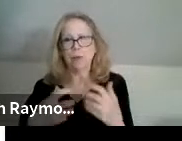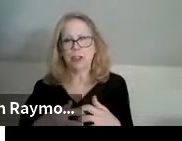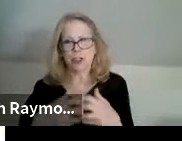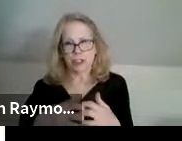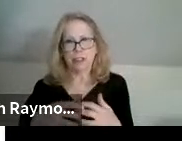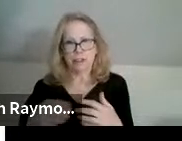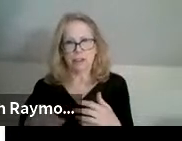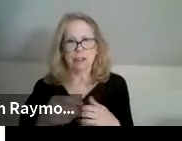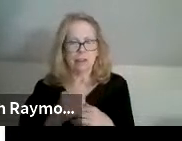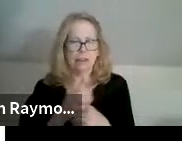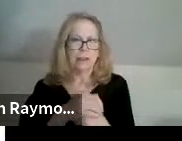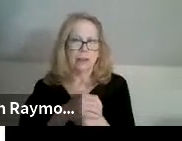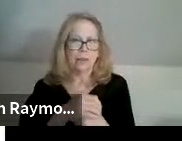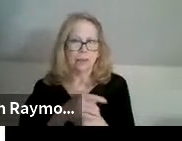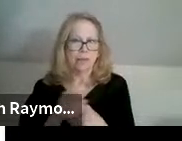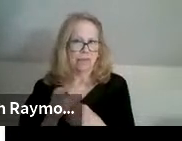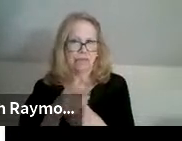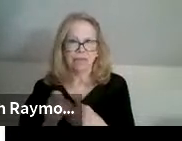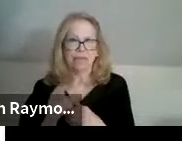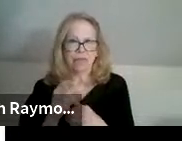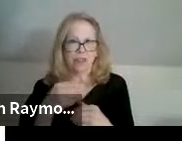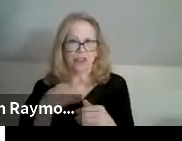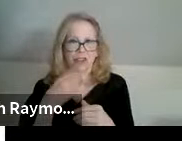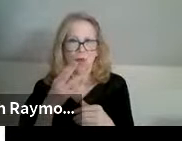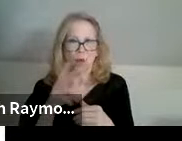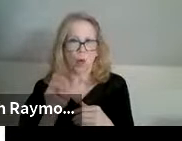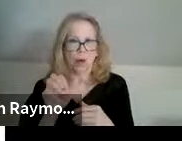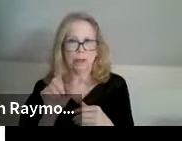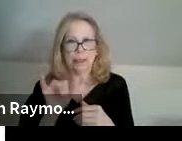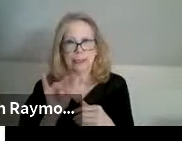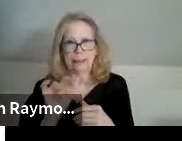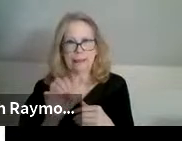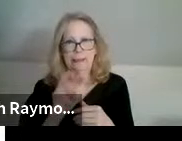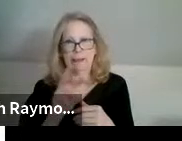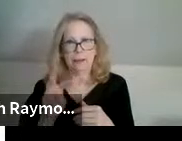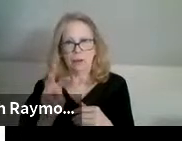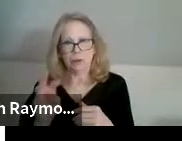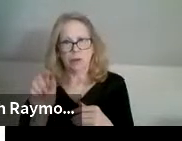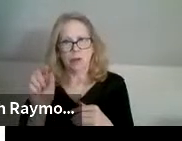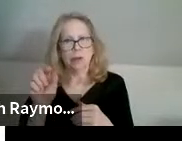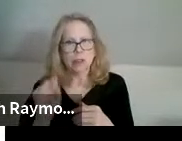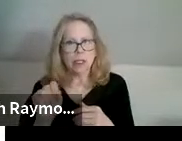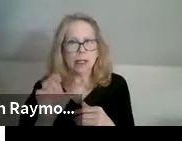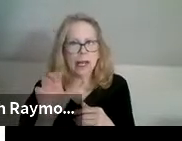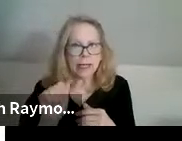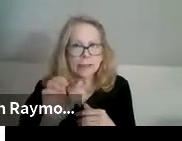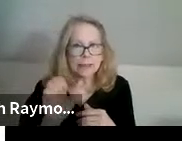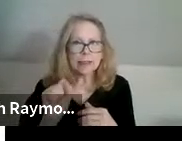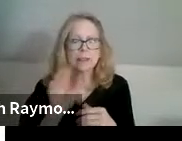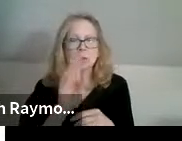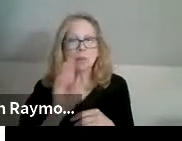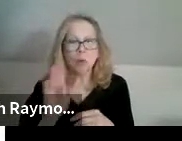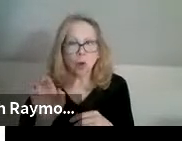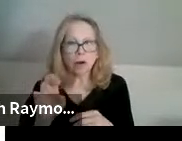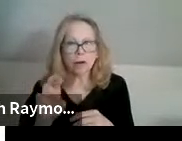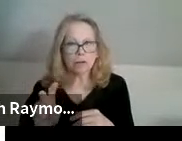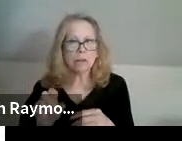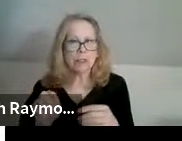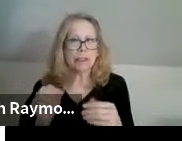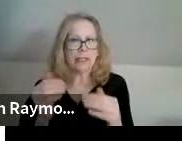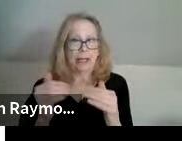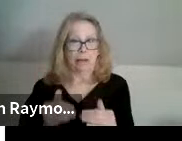access-dashboard.gov/ADA/pound ADA-707. In 2013, the Department of